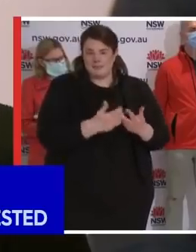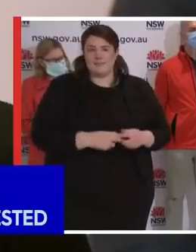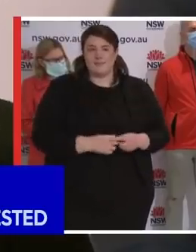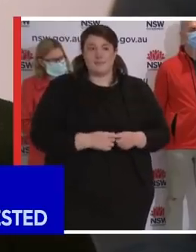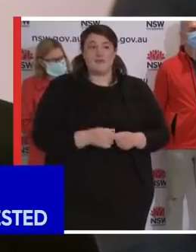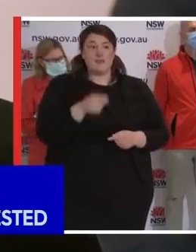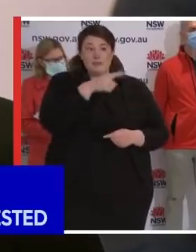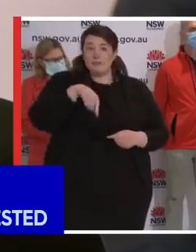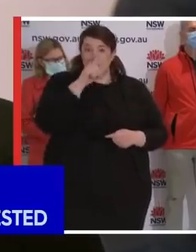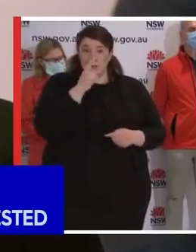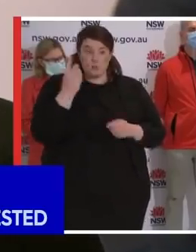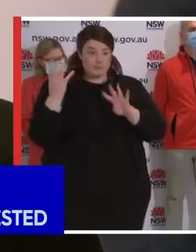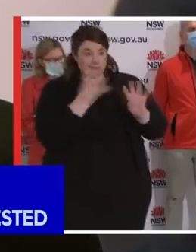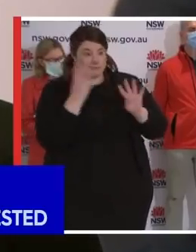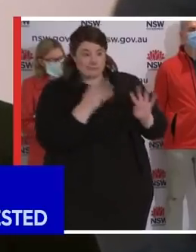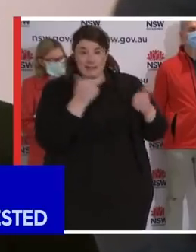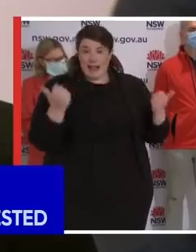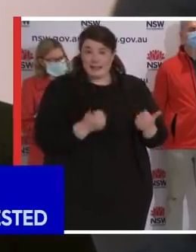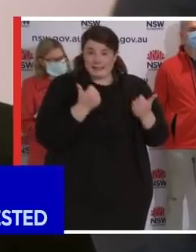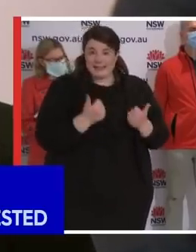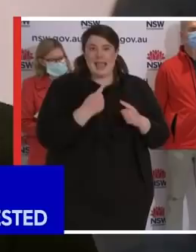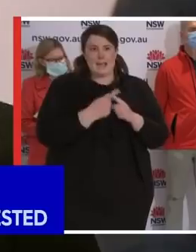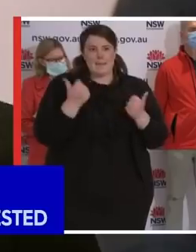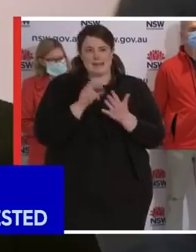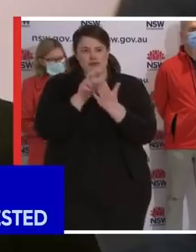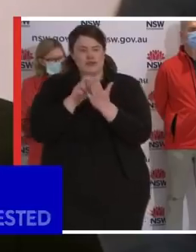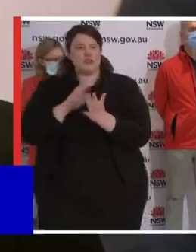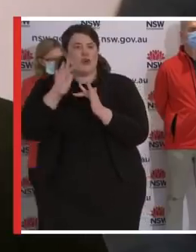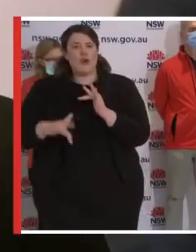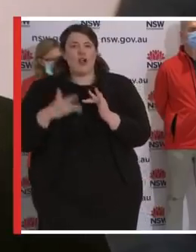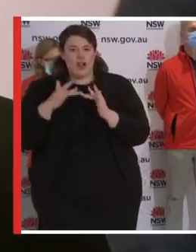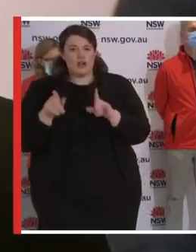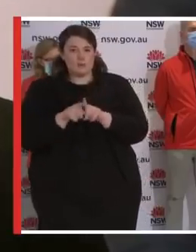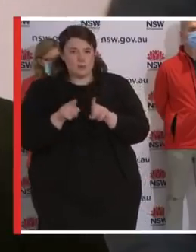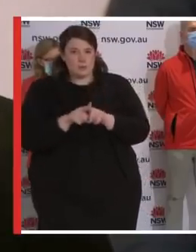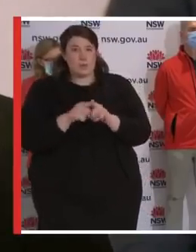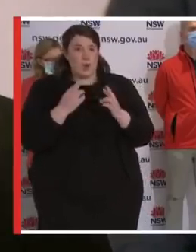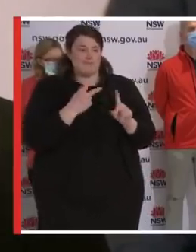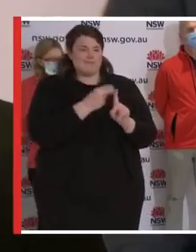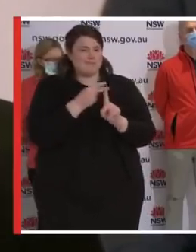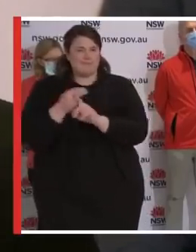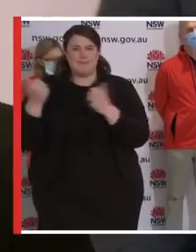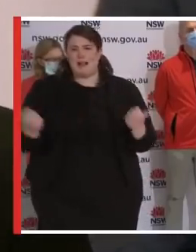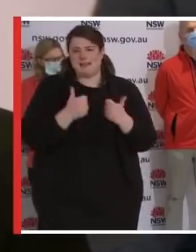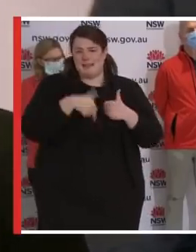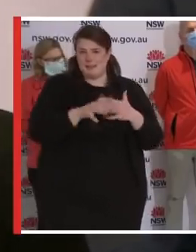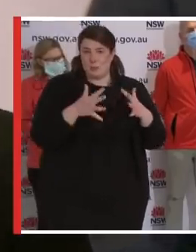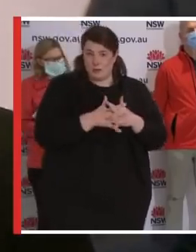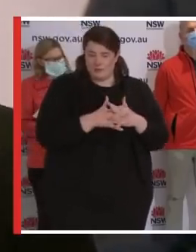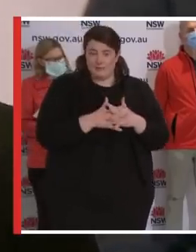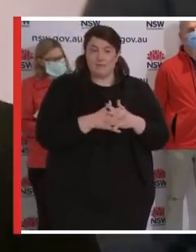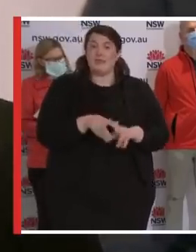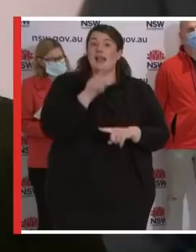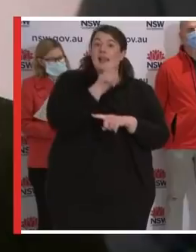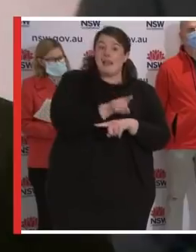turning up, and we hope to see thousands vaccinated during the course of this week. And of course, from next week, Qdos Bank Arena will open up into